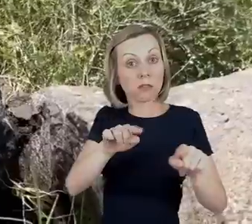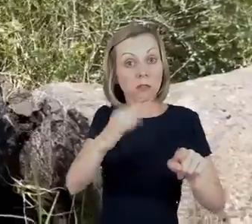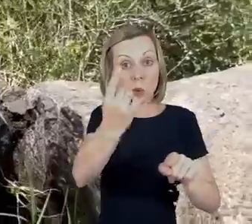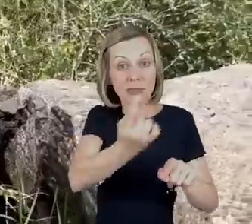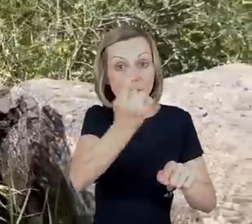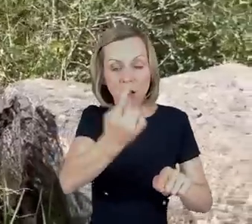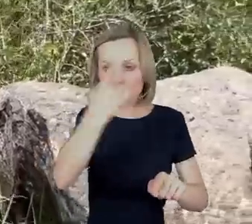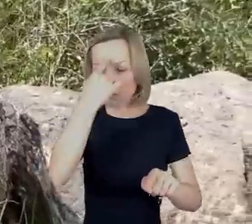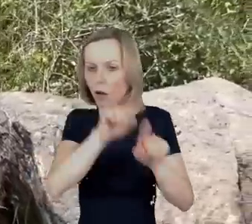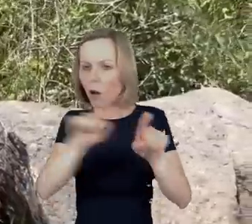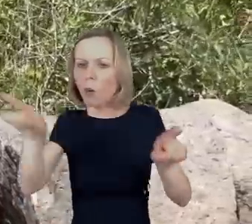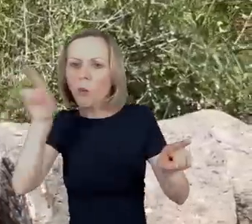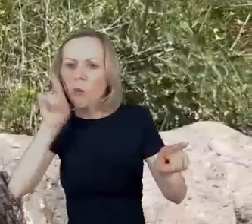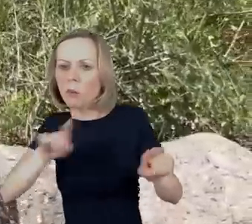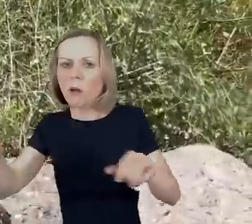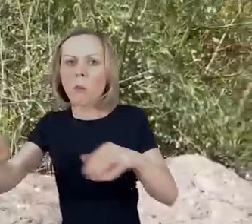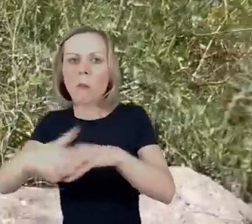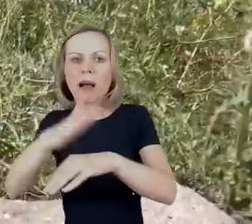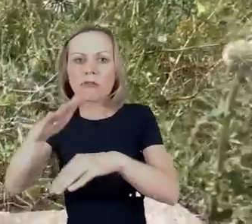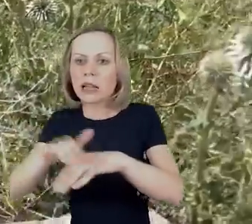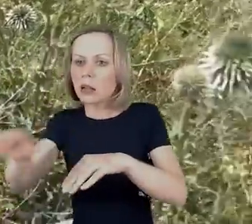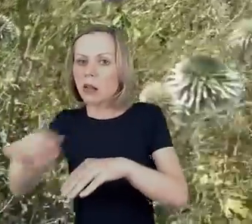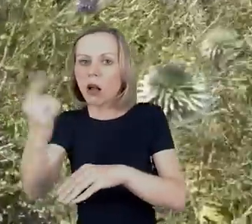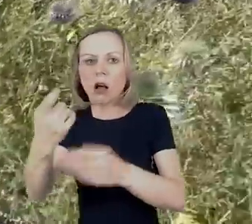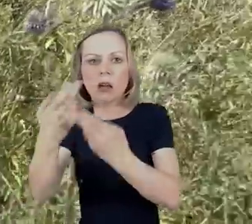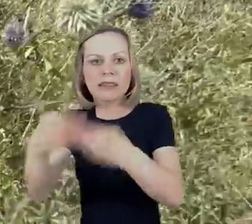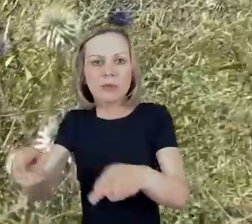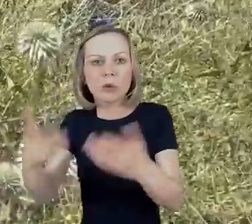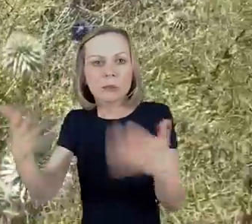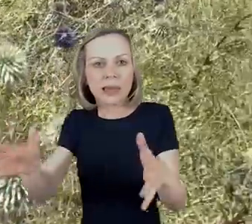woman commits adultery.